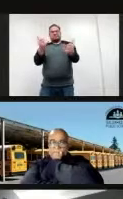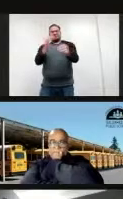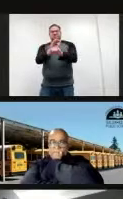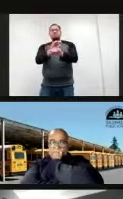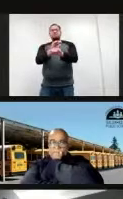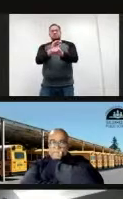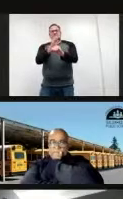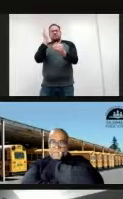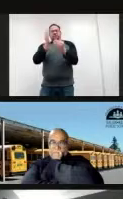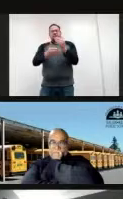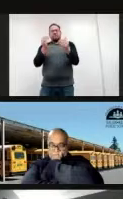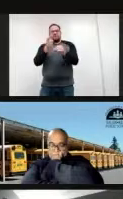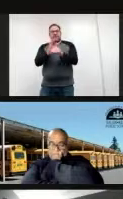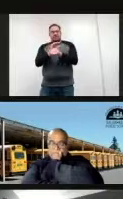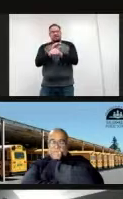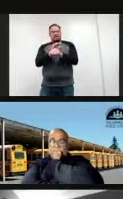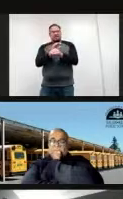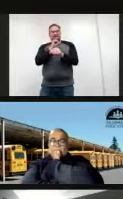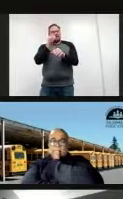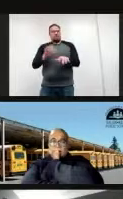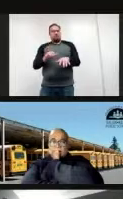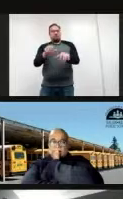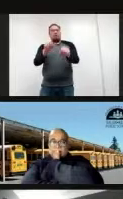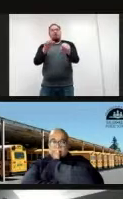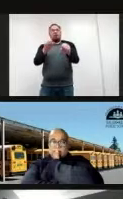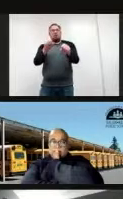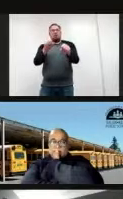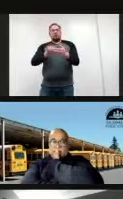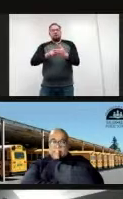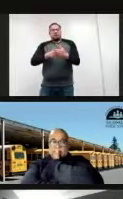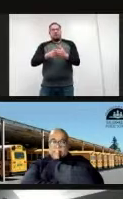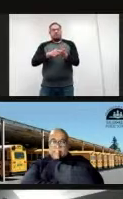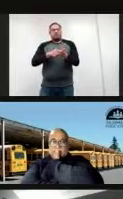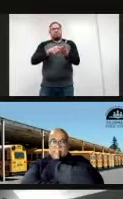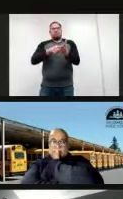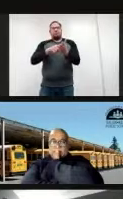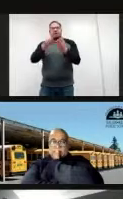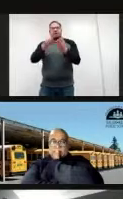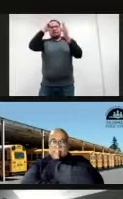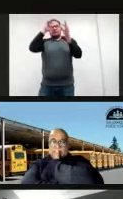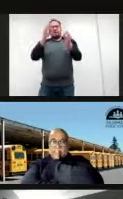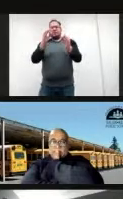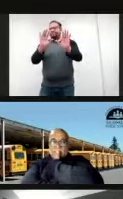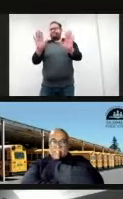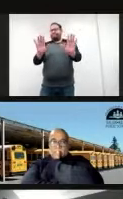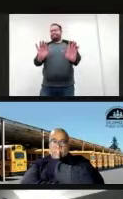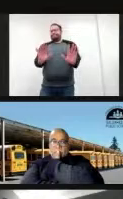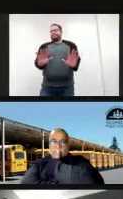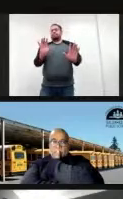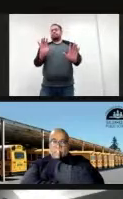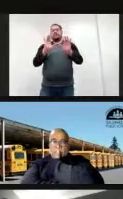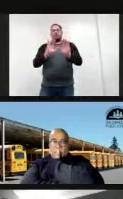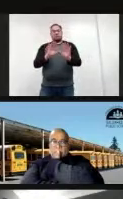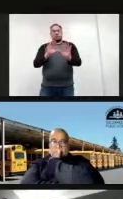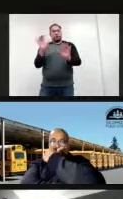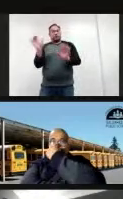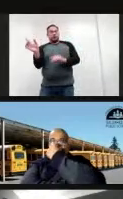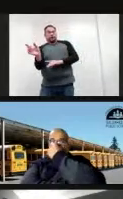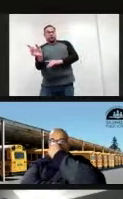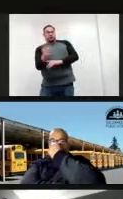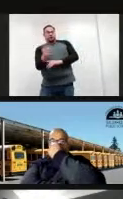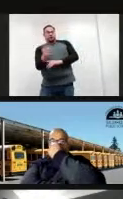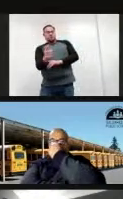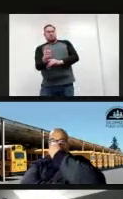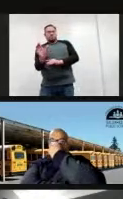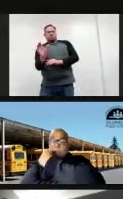is not to take action on any dollar figure. We're not doing that tonight. What we're doing tonight, rather, is you in your